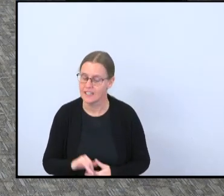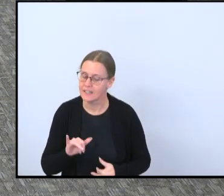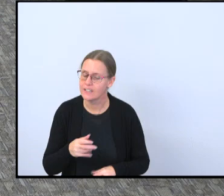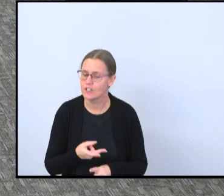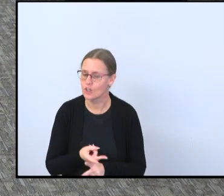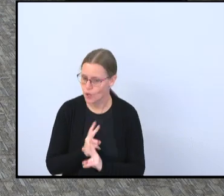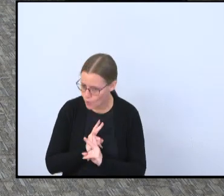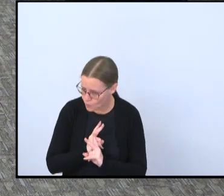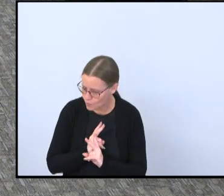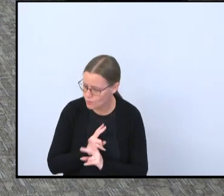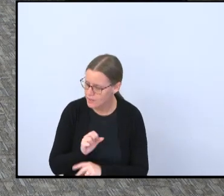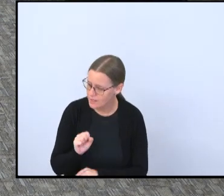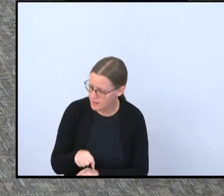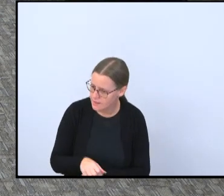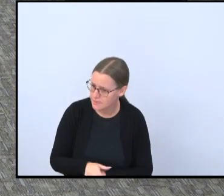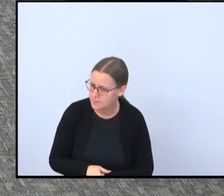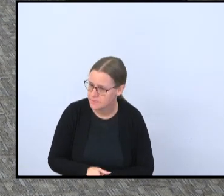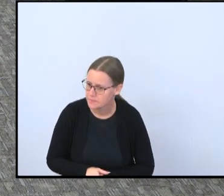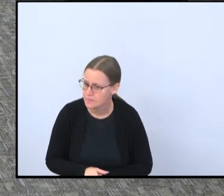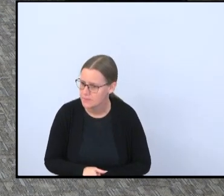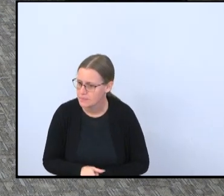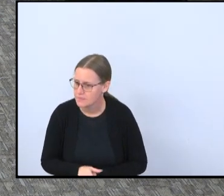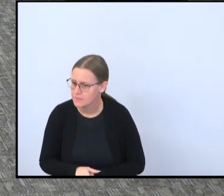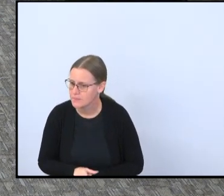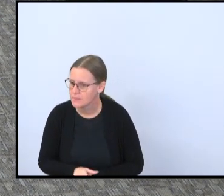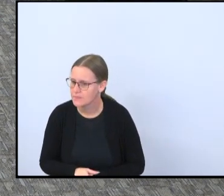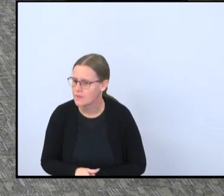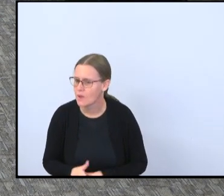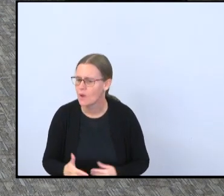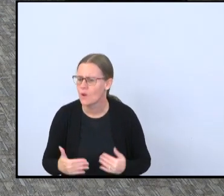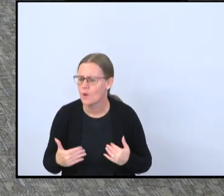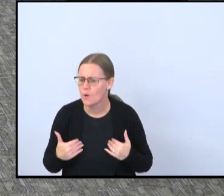loan, but we have done